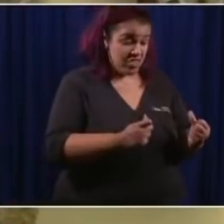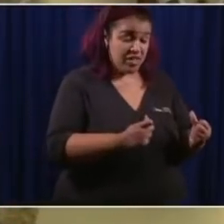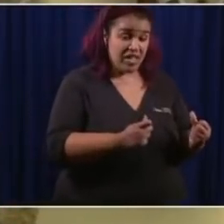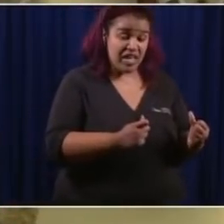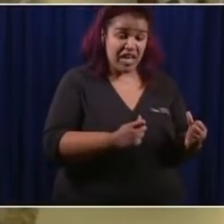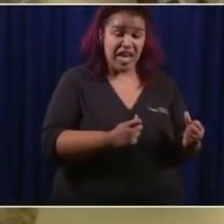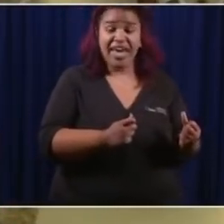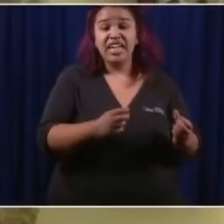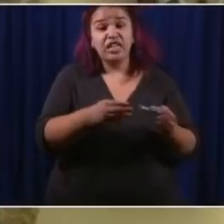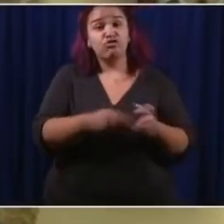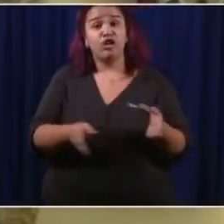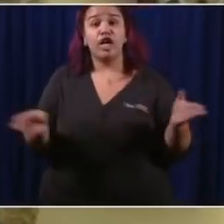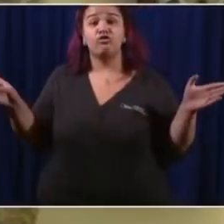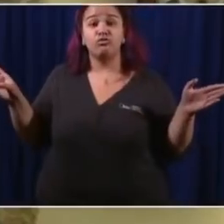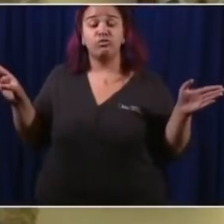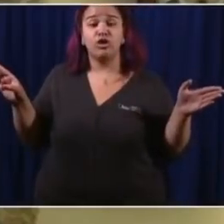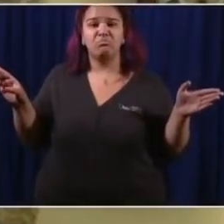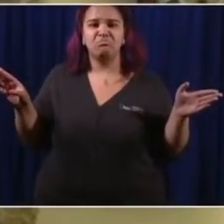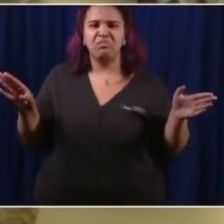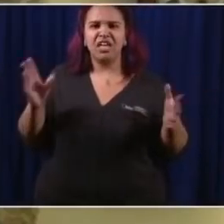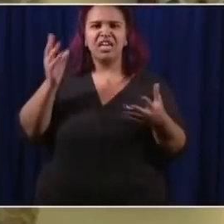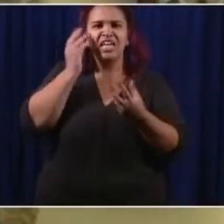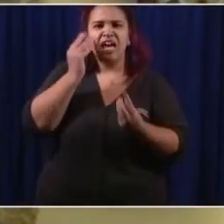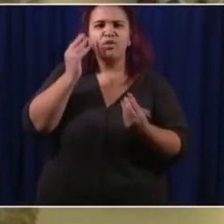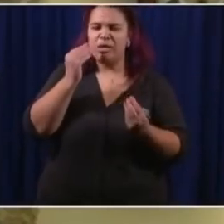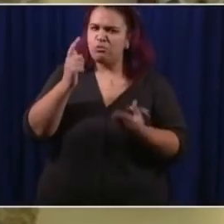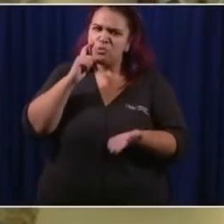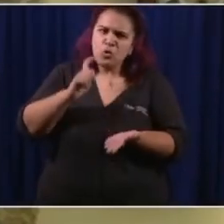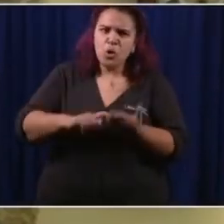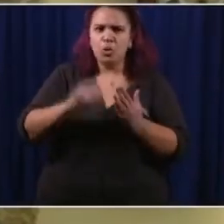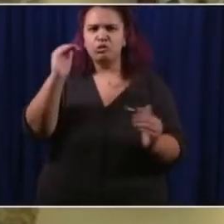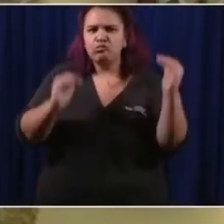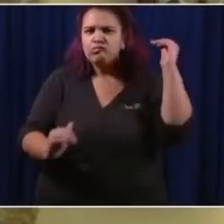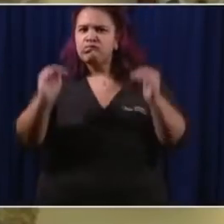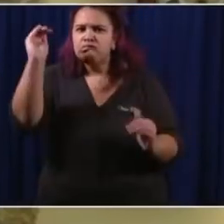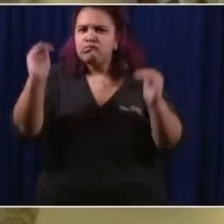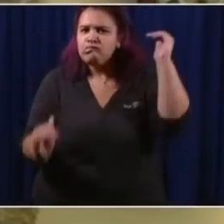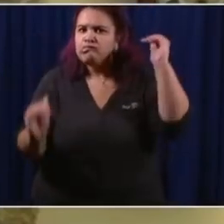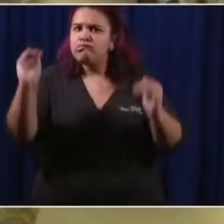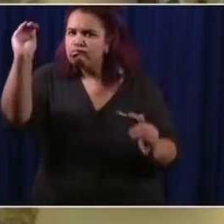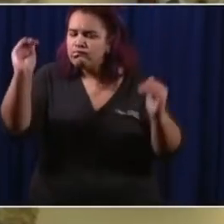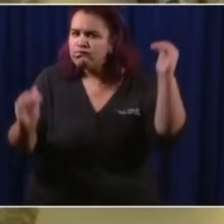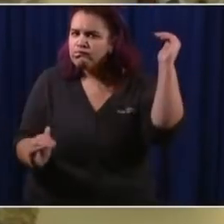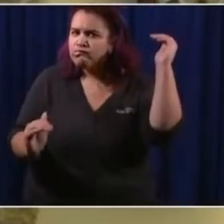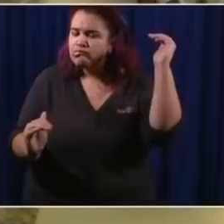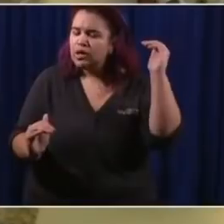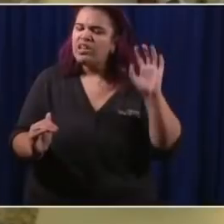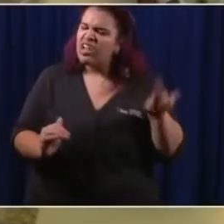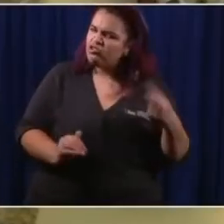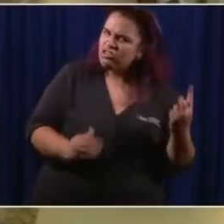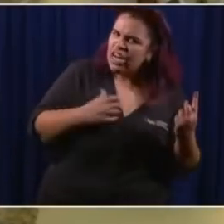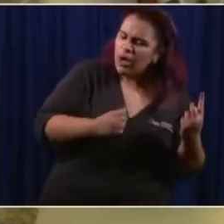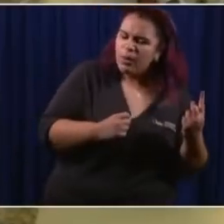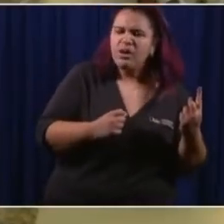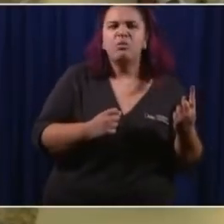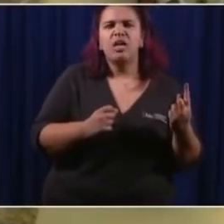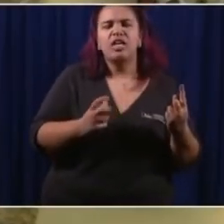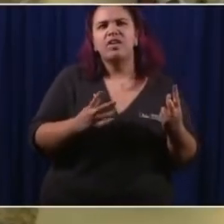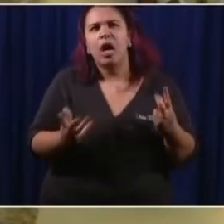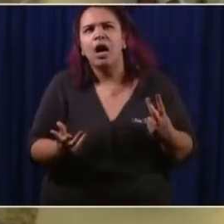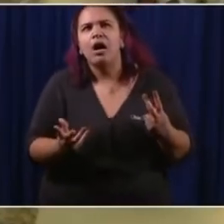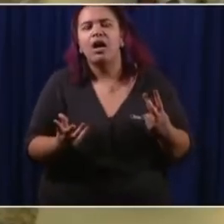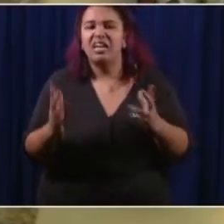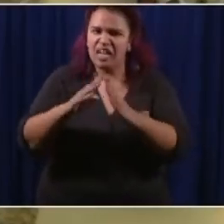discrepancies. In the plan that we outlined, we have other discrepancies, not just in health. We have it in health. We